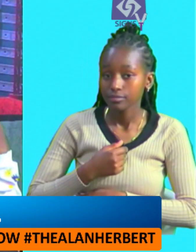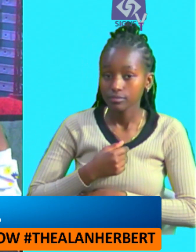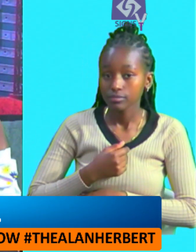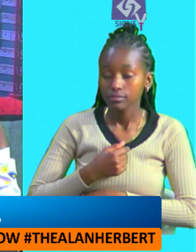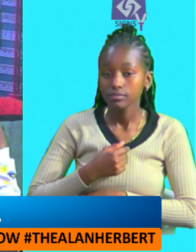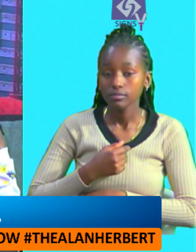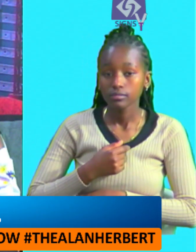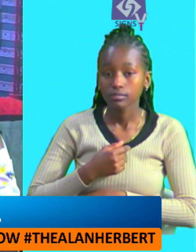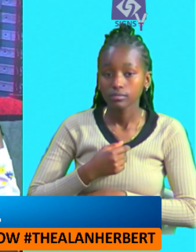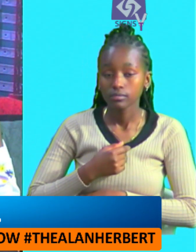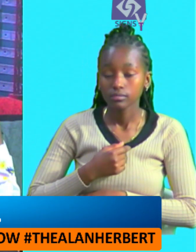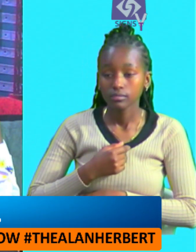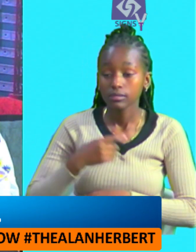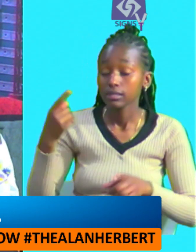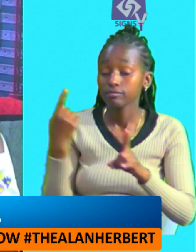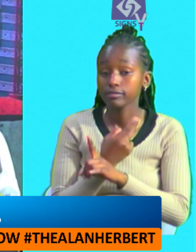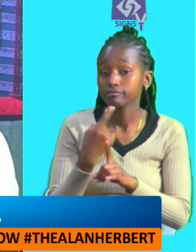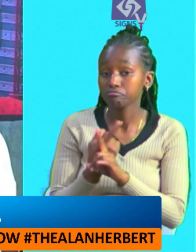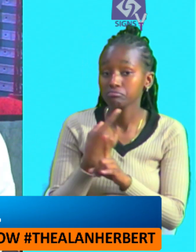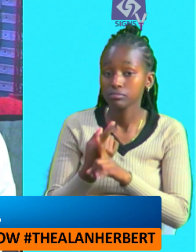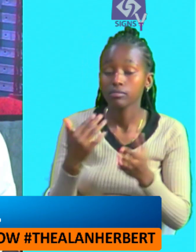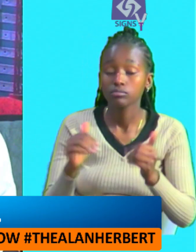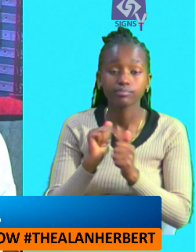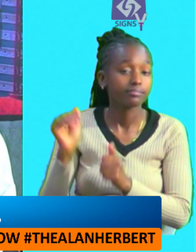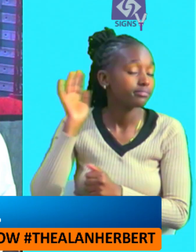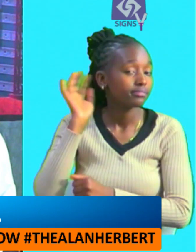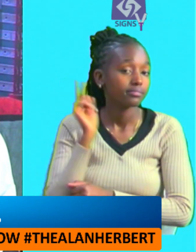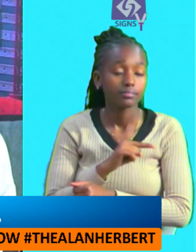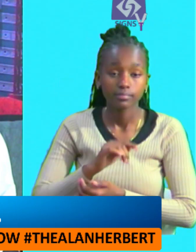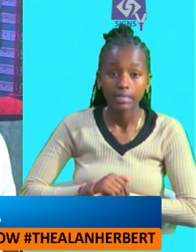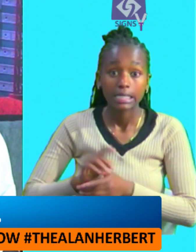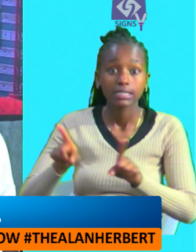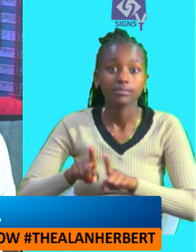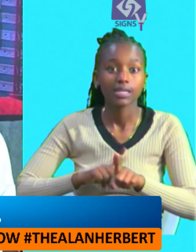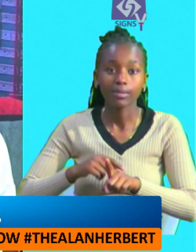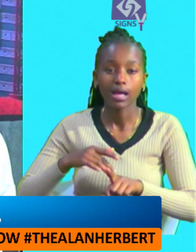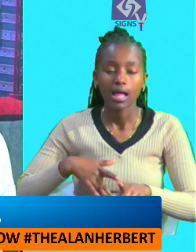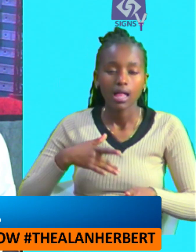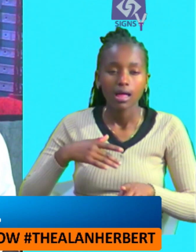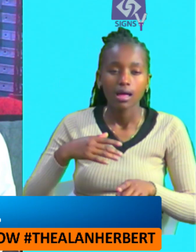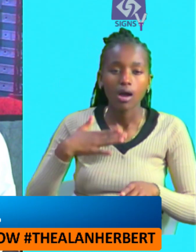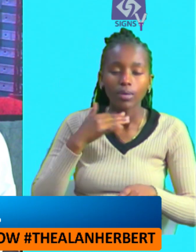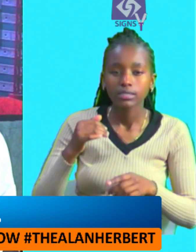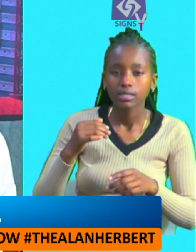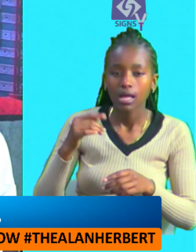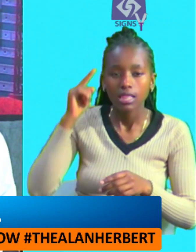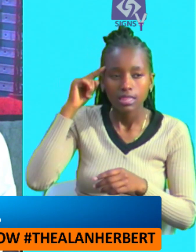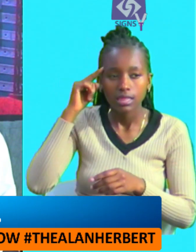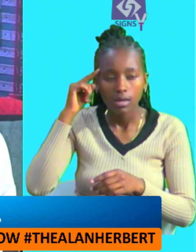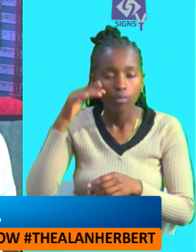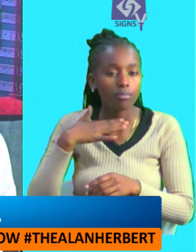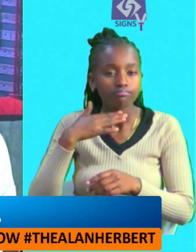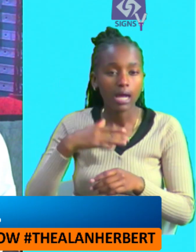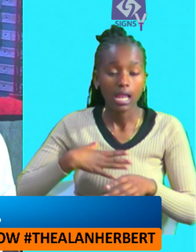be so deliberate in understanding yourself and understanding how you want to live your life, and say, at this